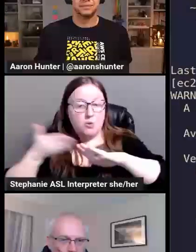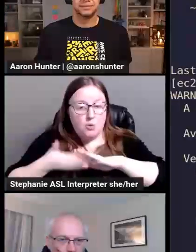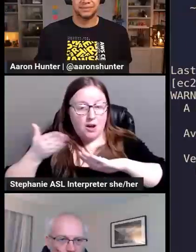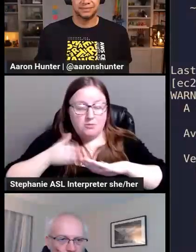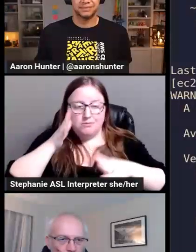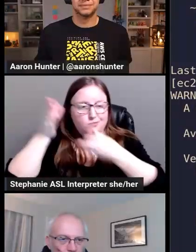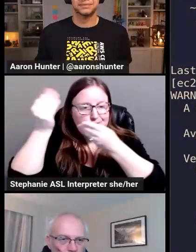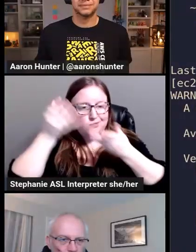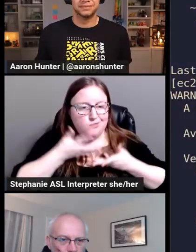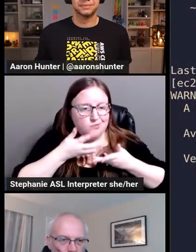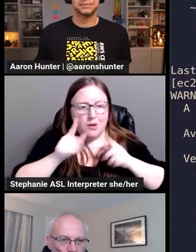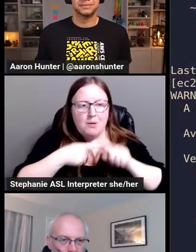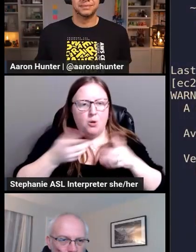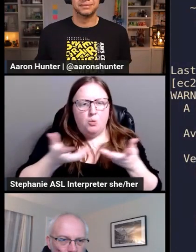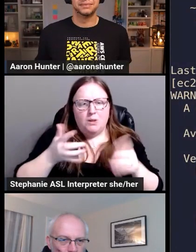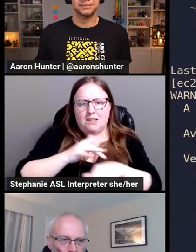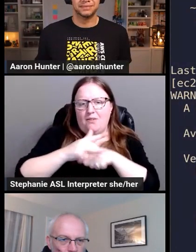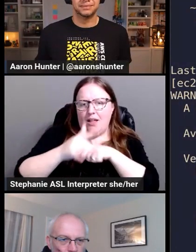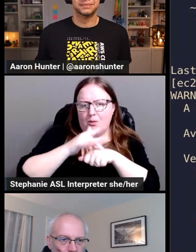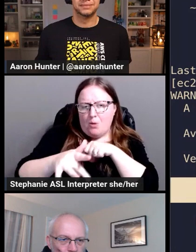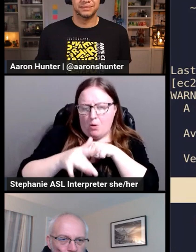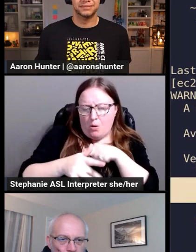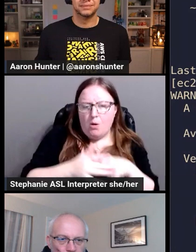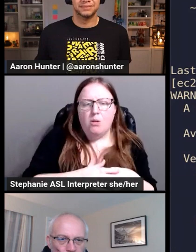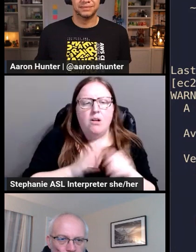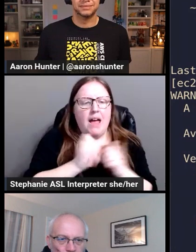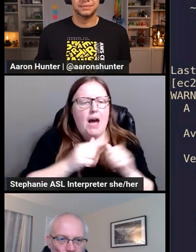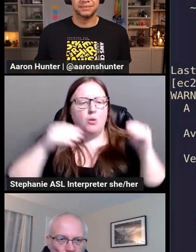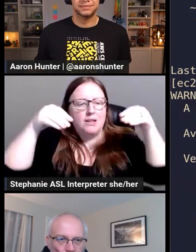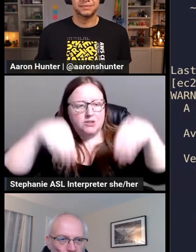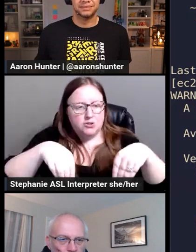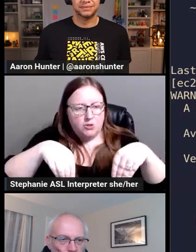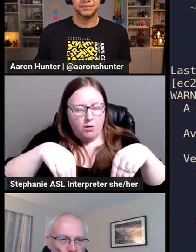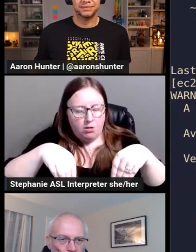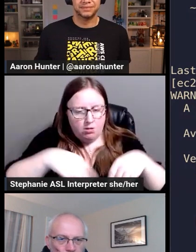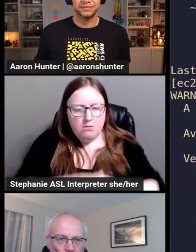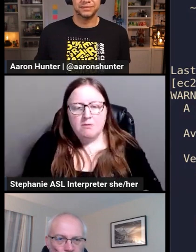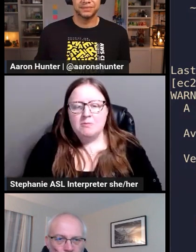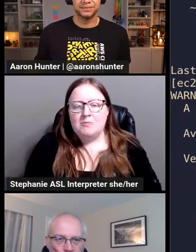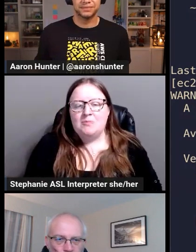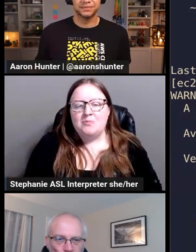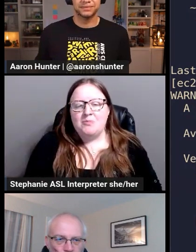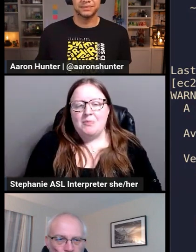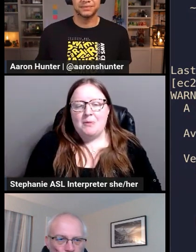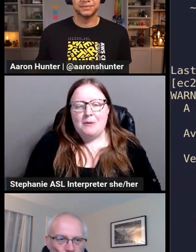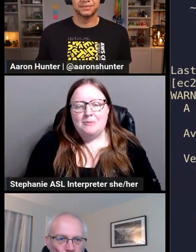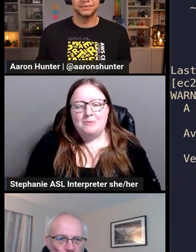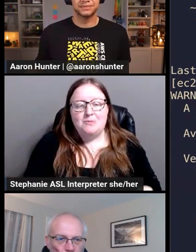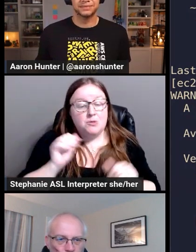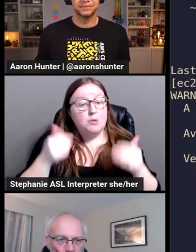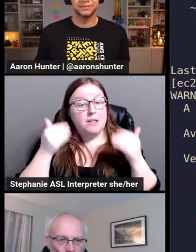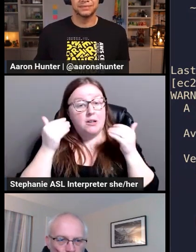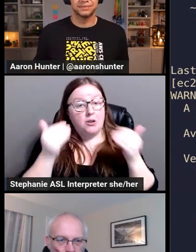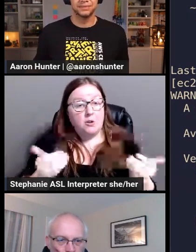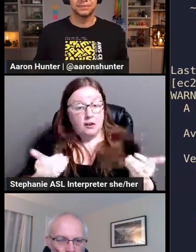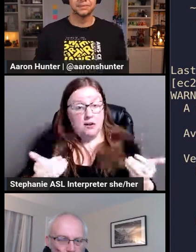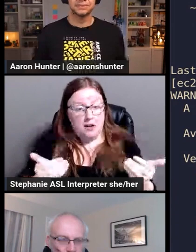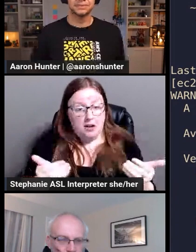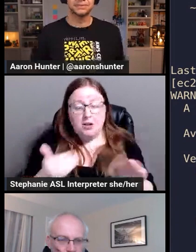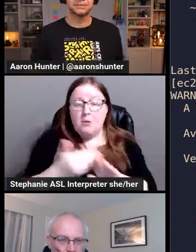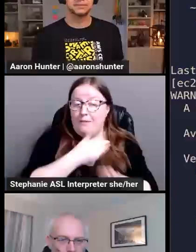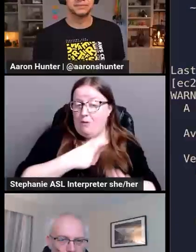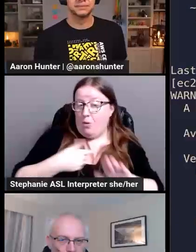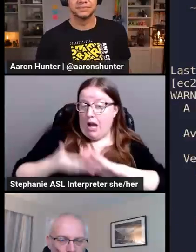us a little bit about what's available and how we might install it. And so we can go ahead and before I run